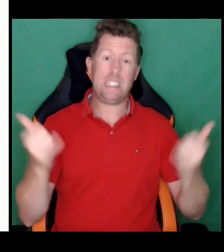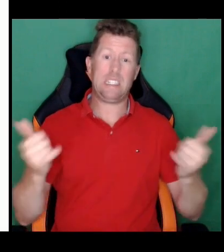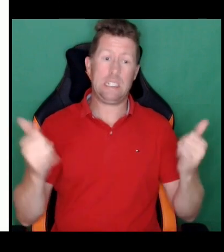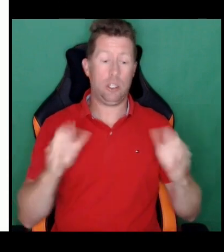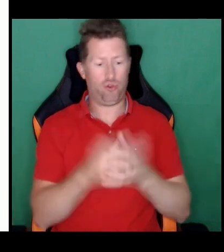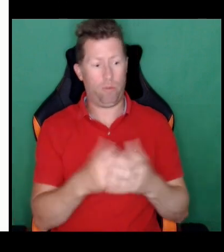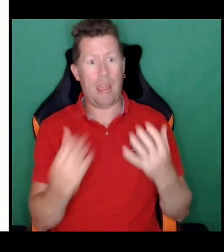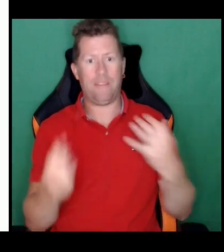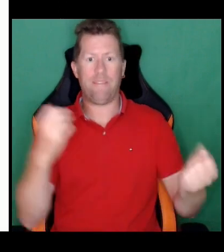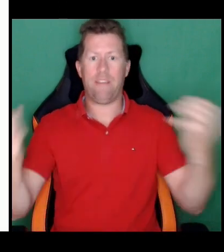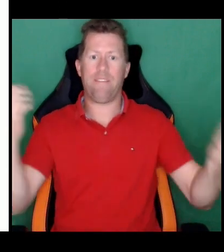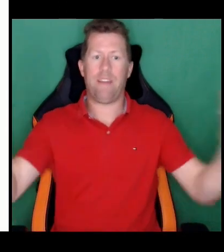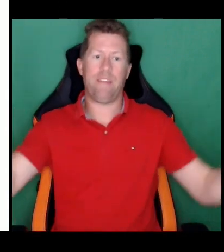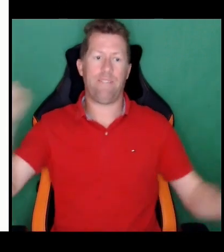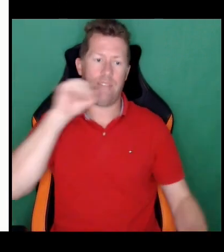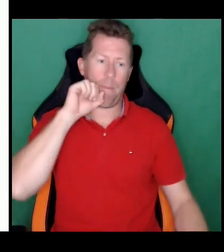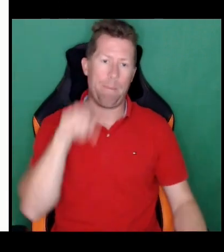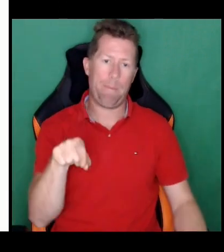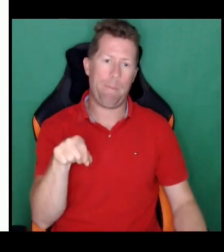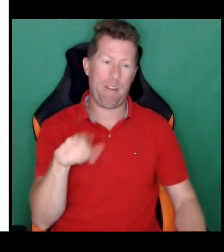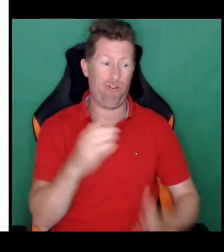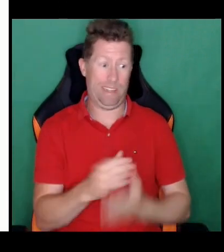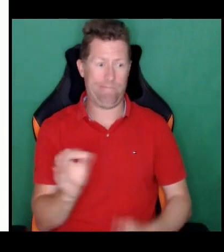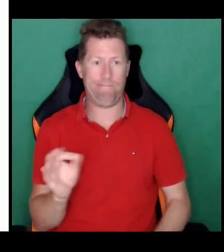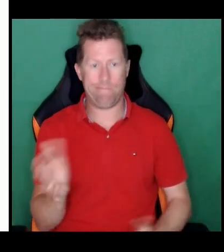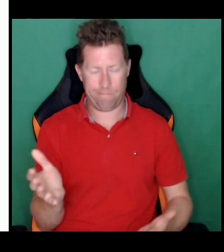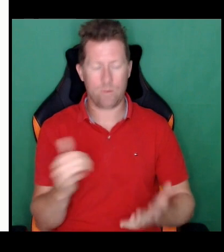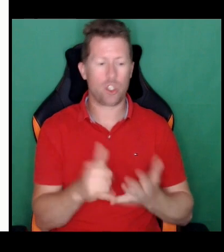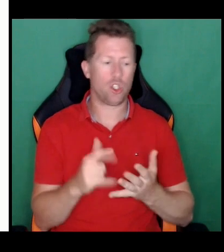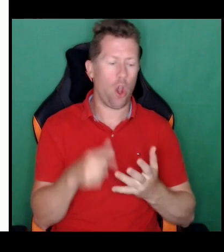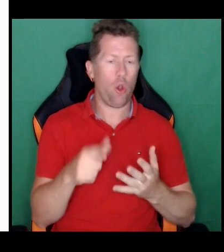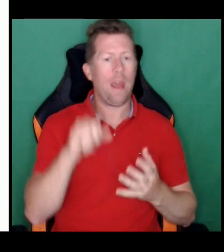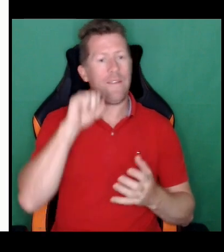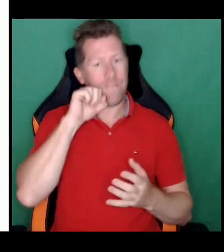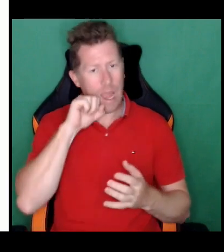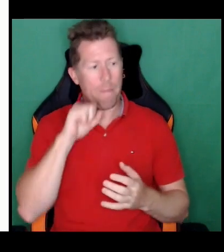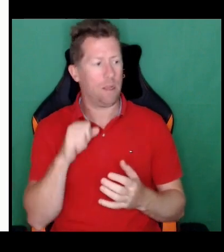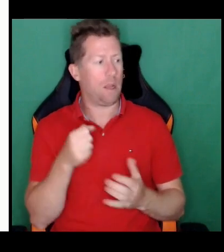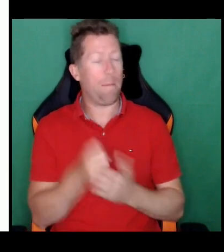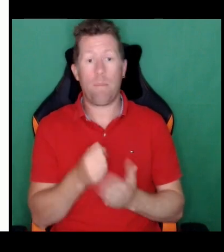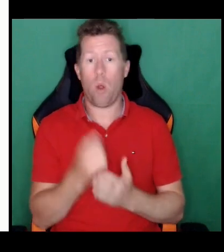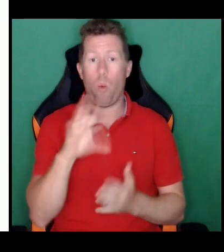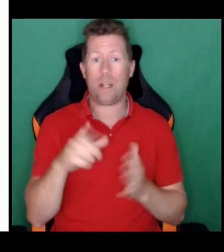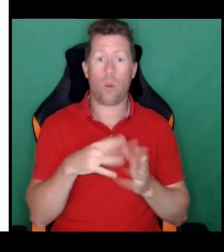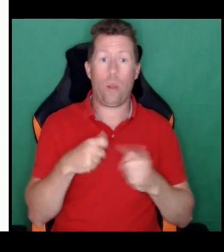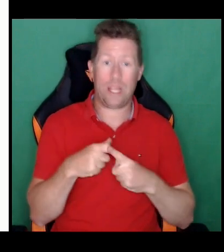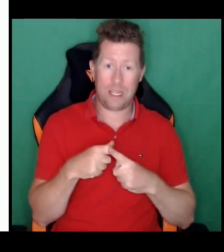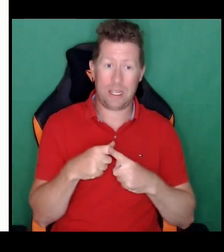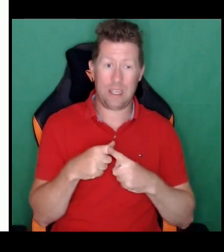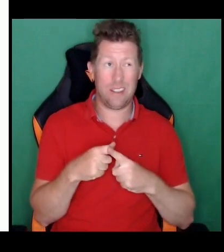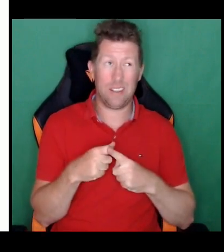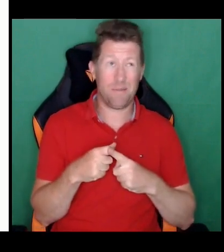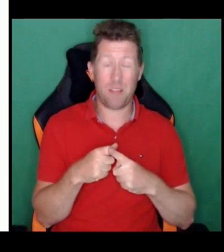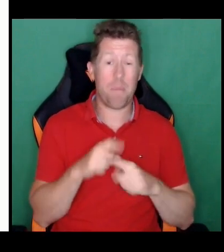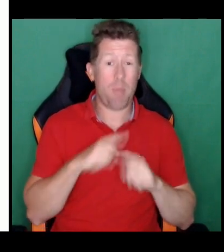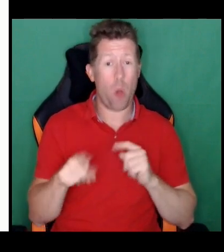higher prevalence of vaping. So they're vaping at least once a week, but mostly daily, and